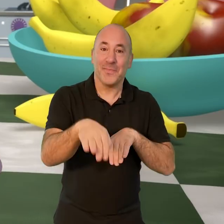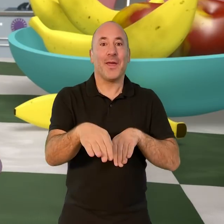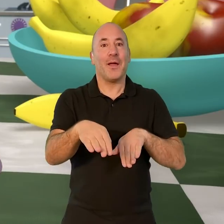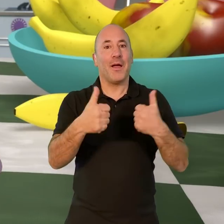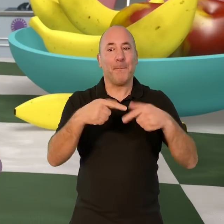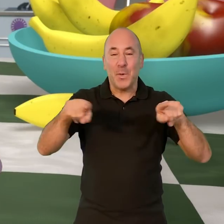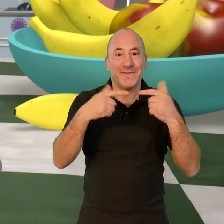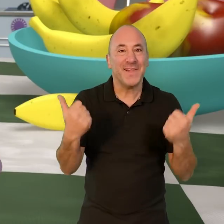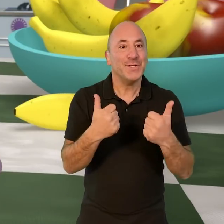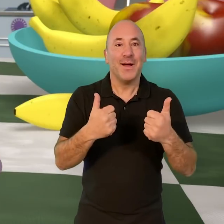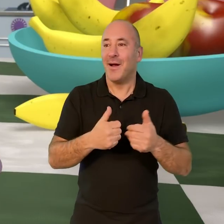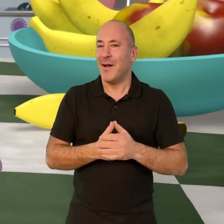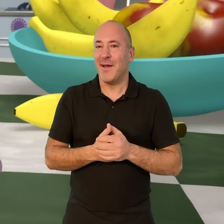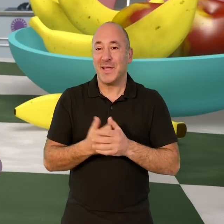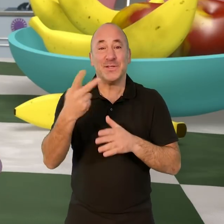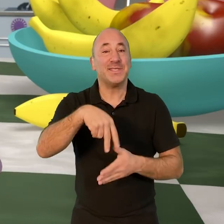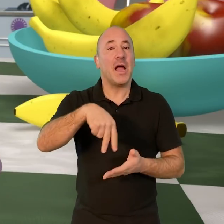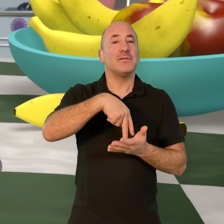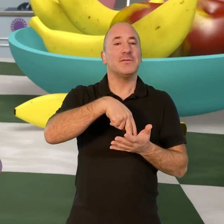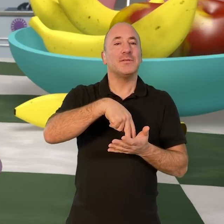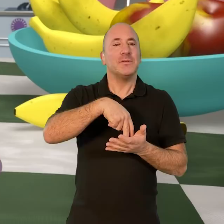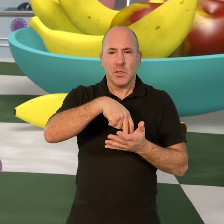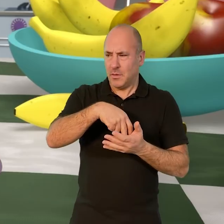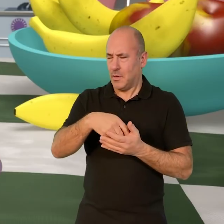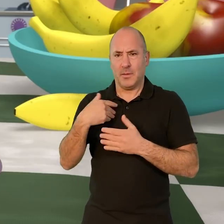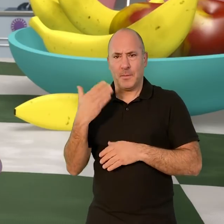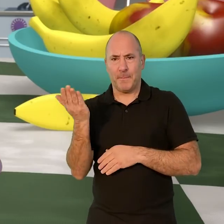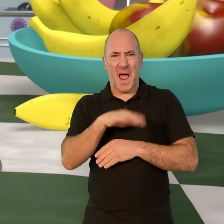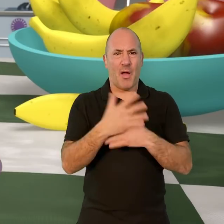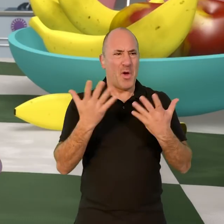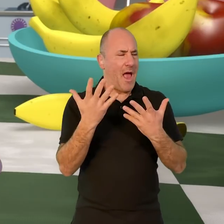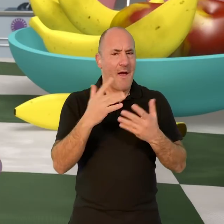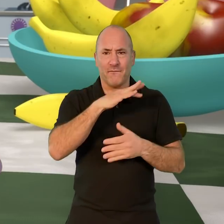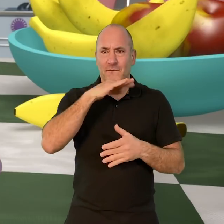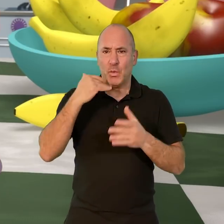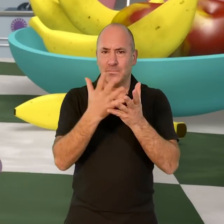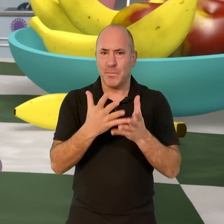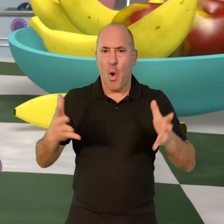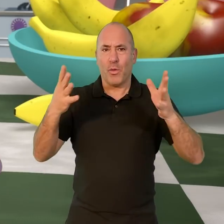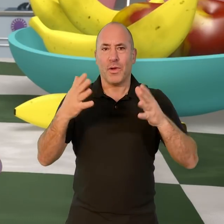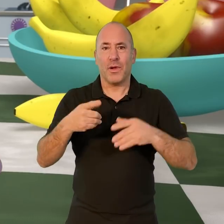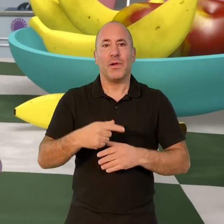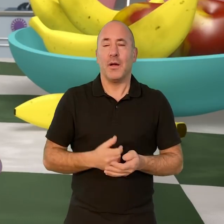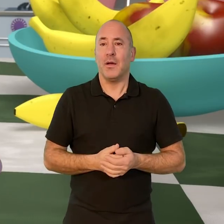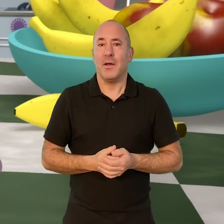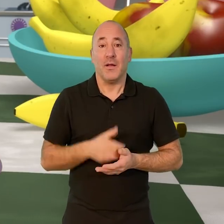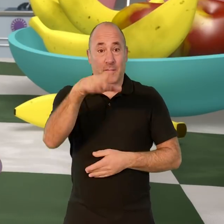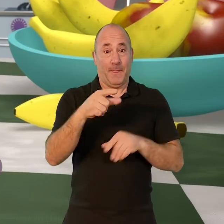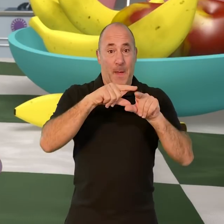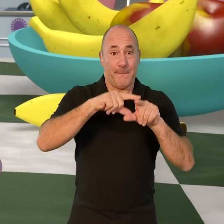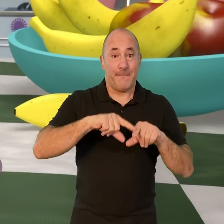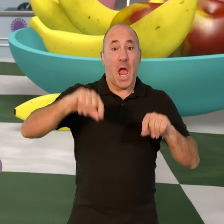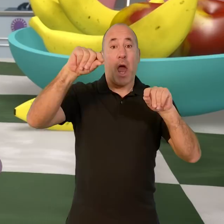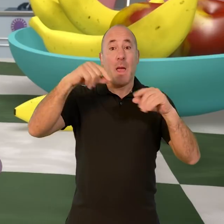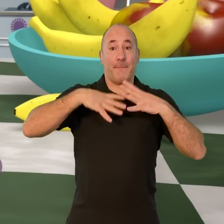at the end of the music. And as she stands up, she finds that she's back in her bunch, in her